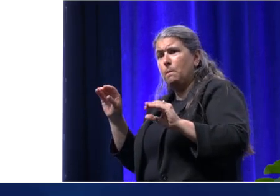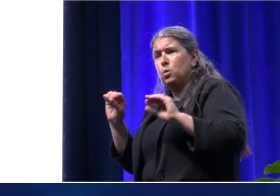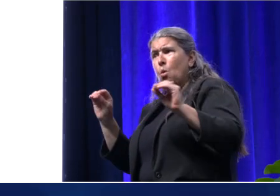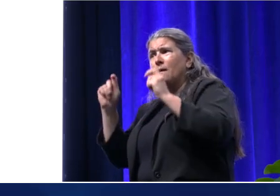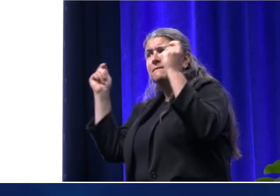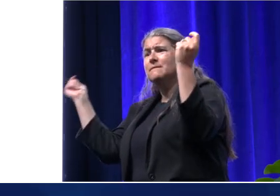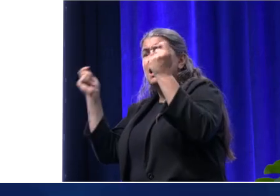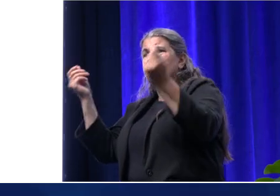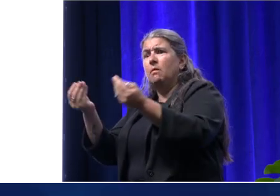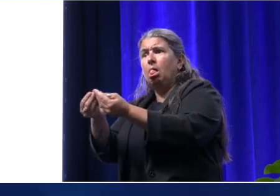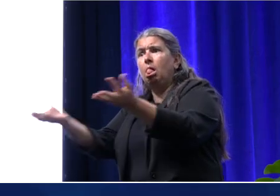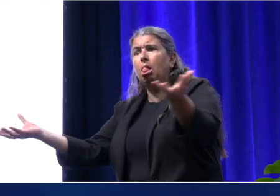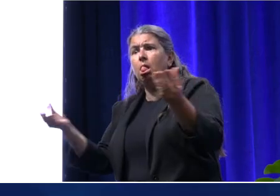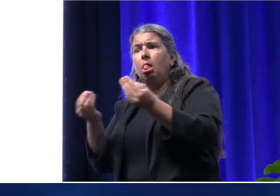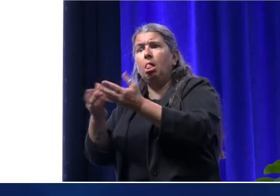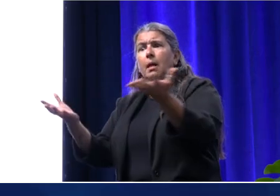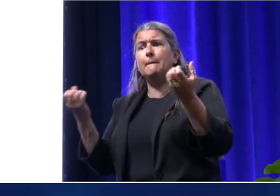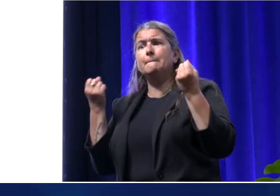in October, right?